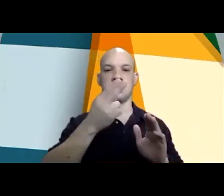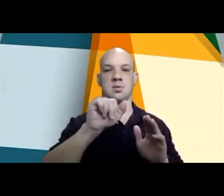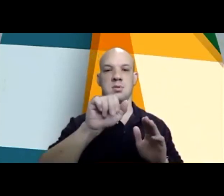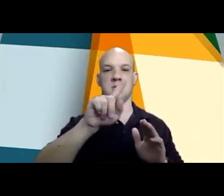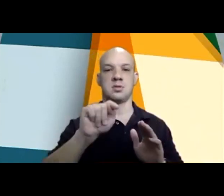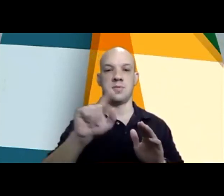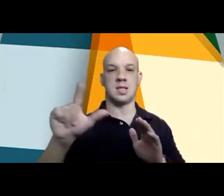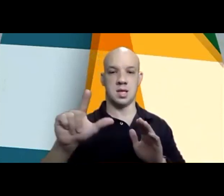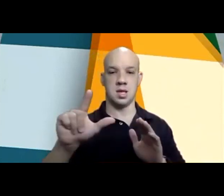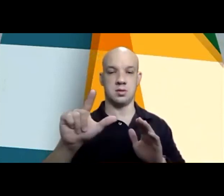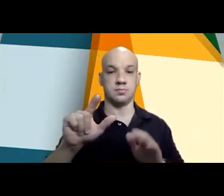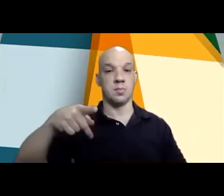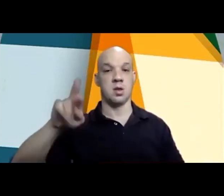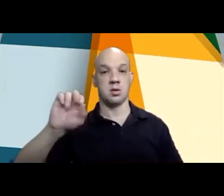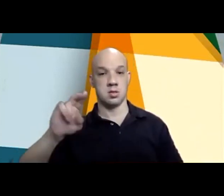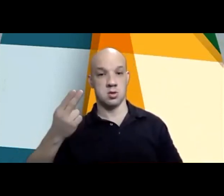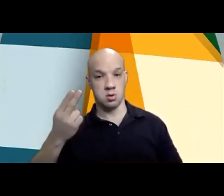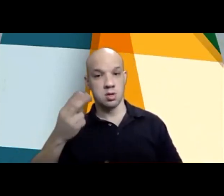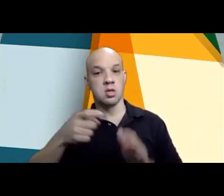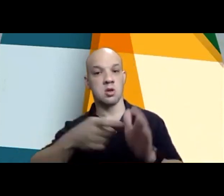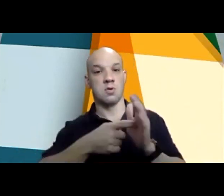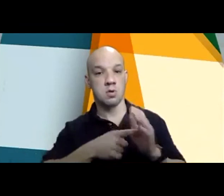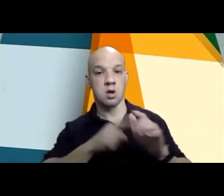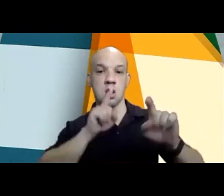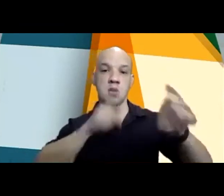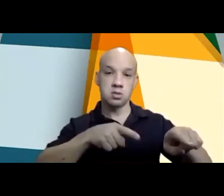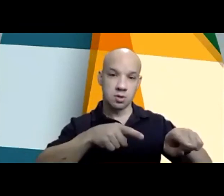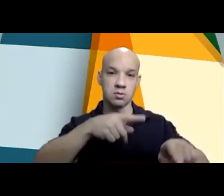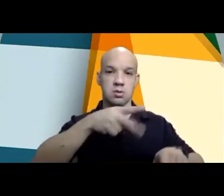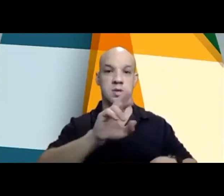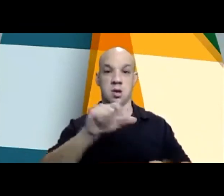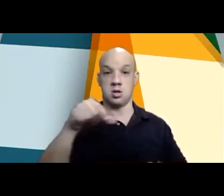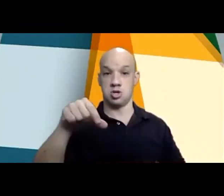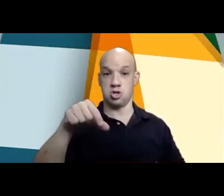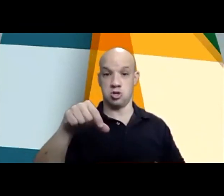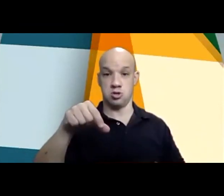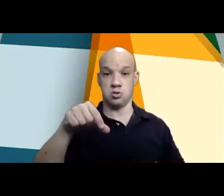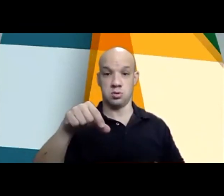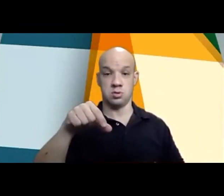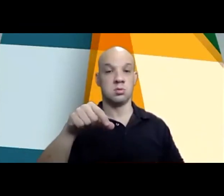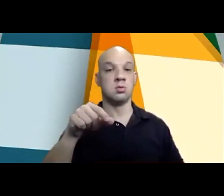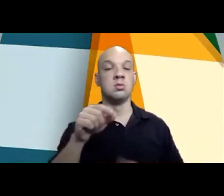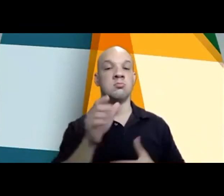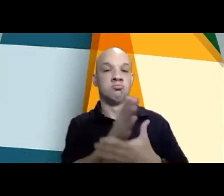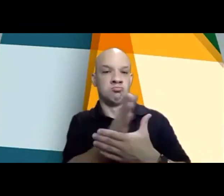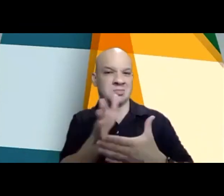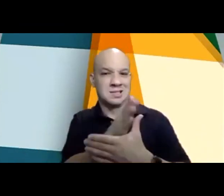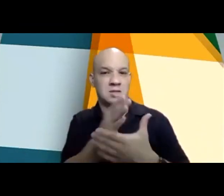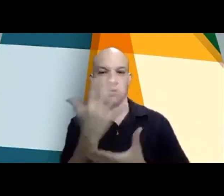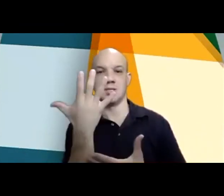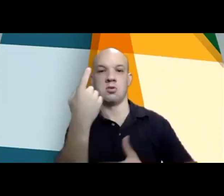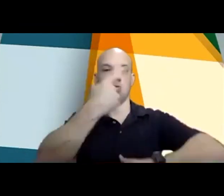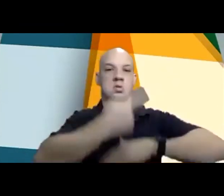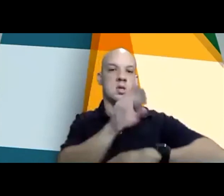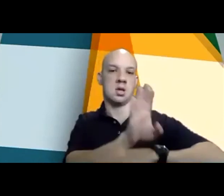will require a response to the PRQ within 5 business days from the date